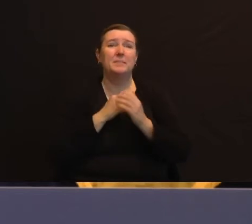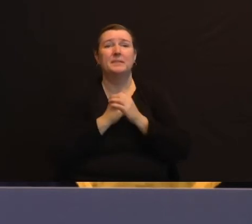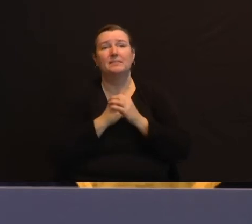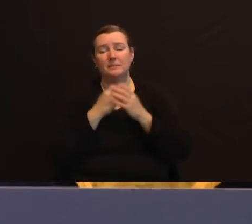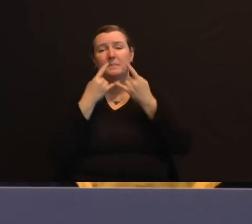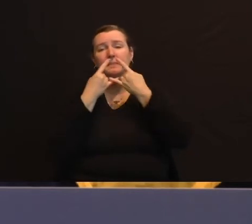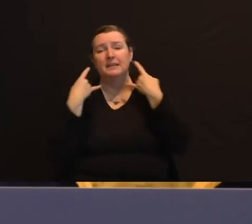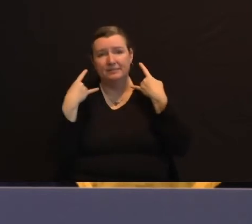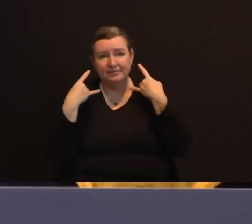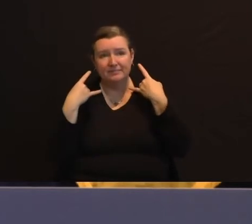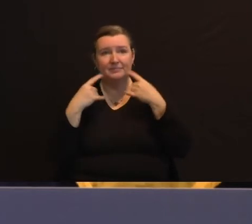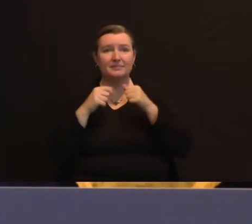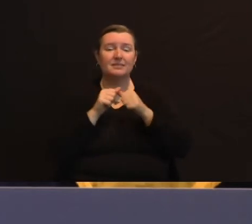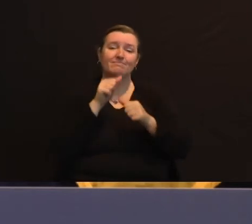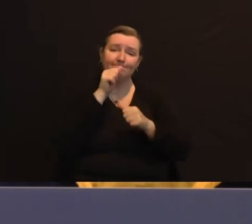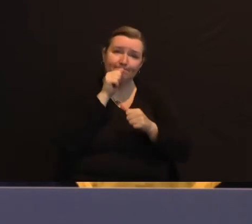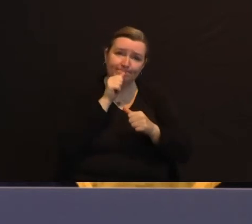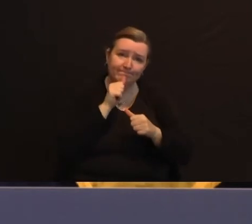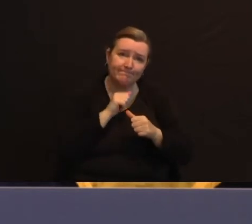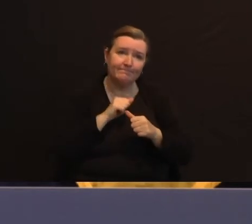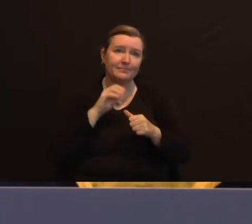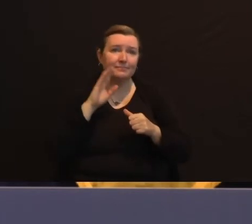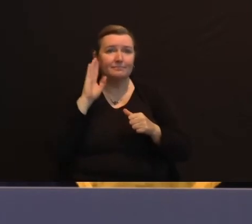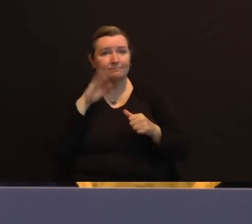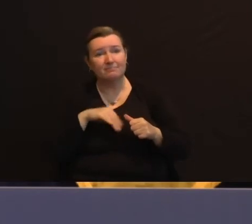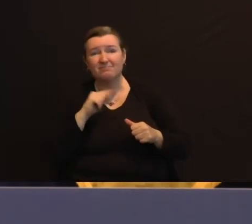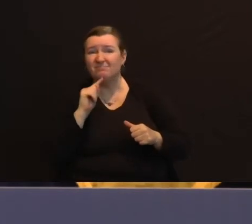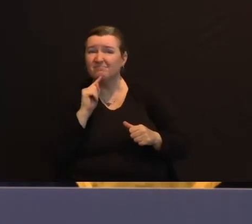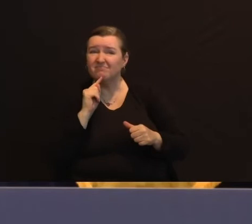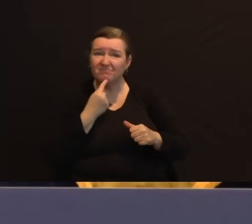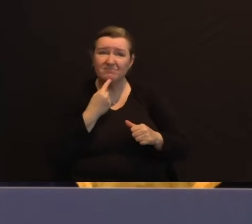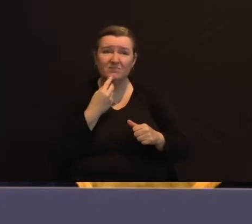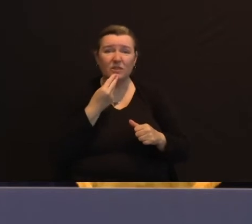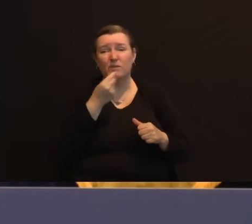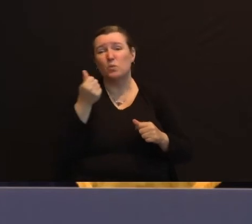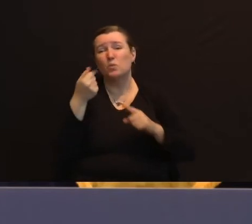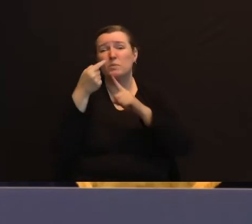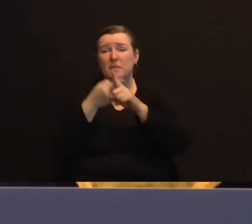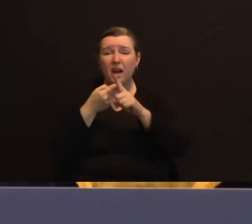fight. This is only literally a matter of a handful of months right now.